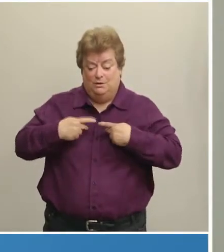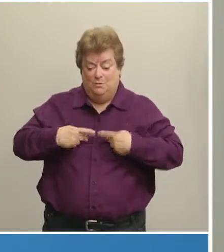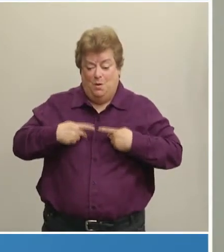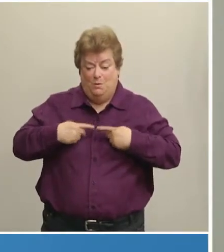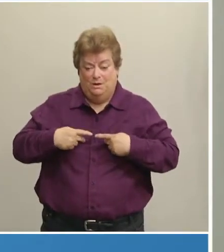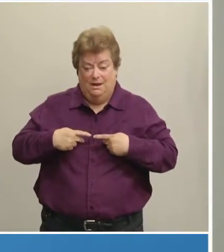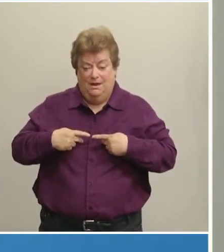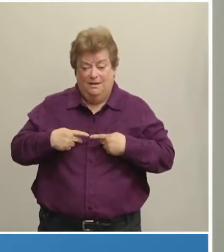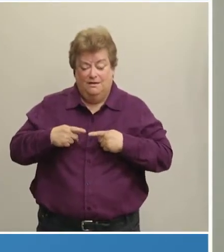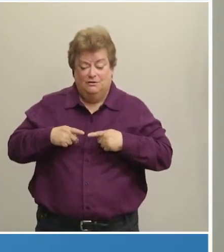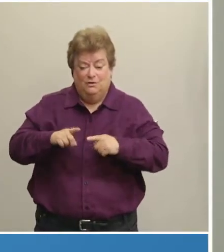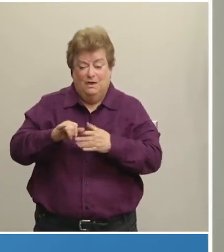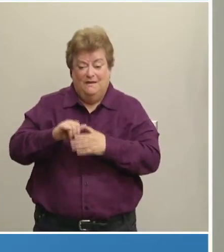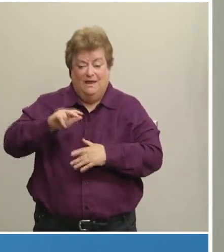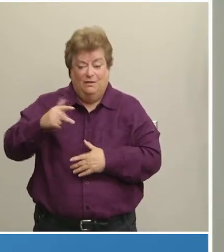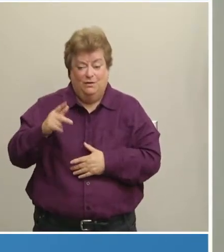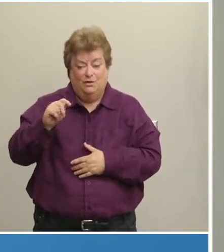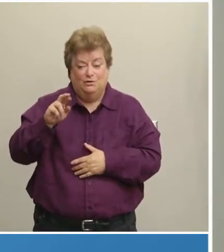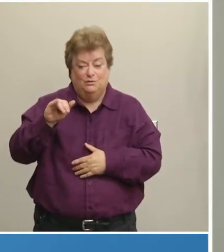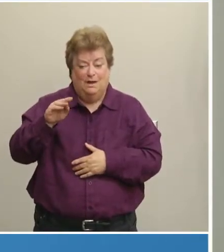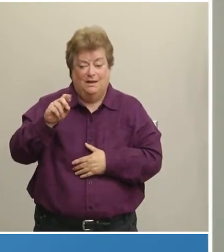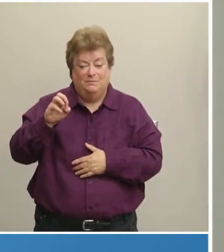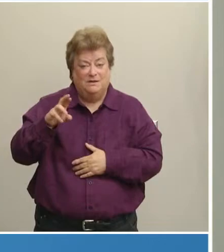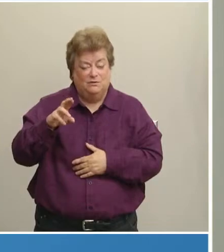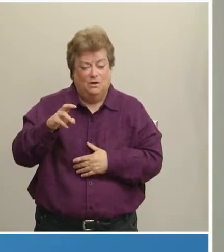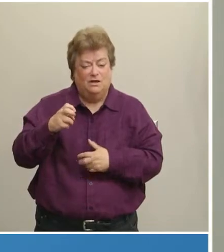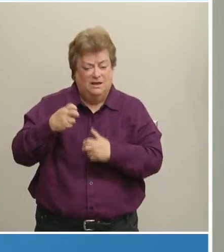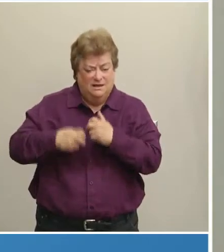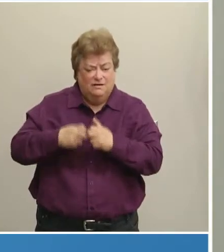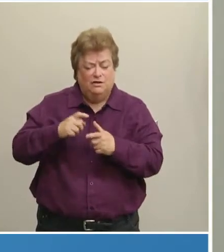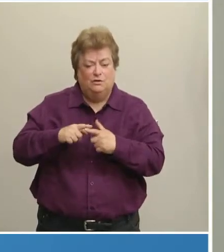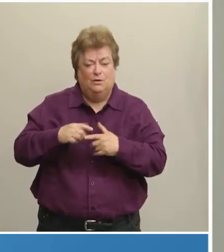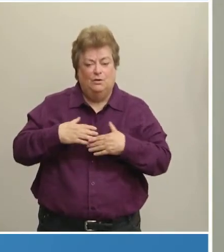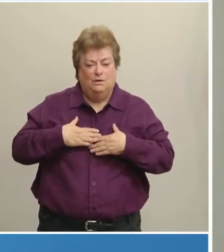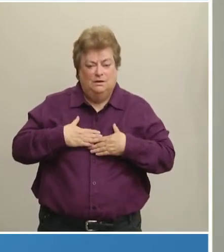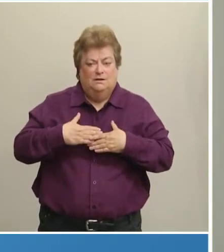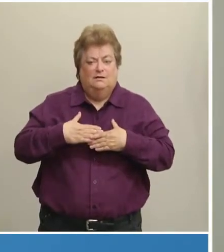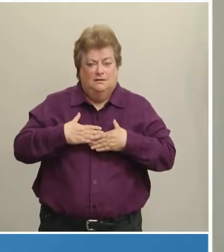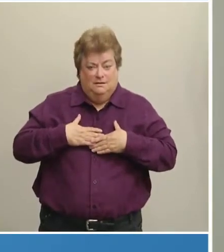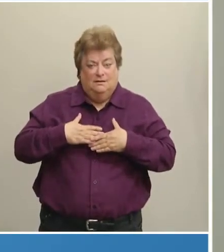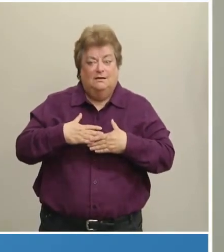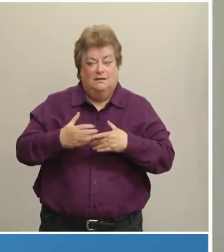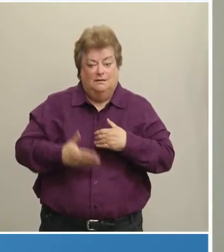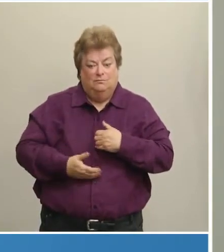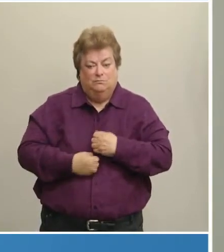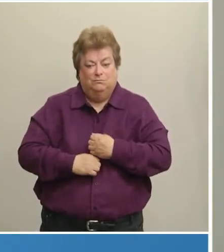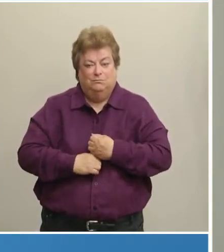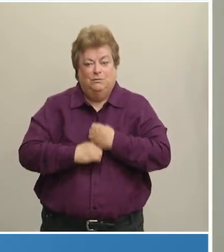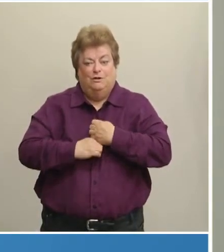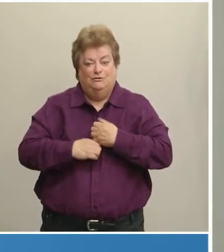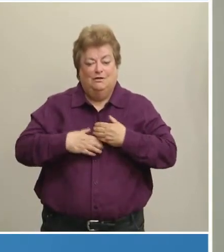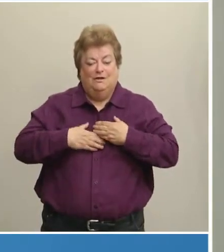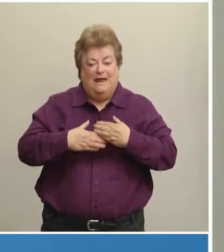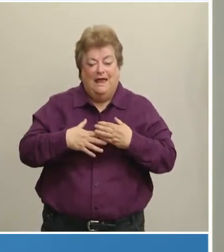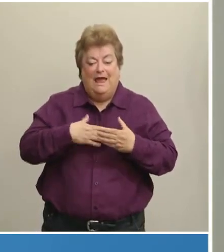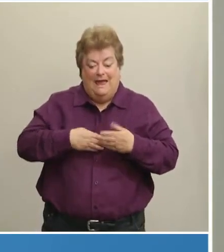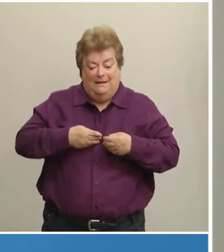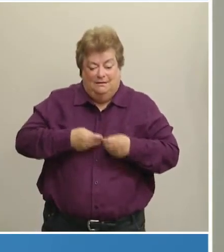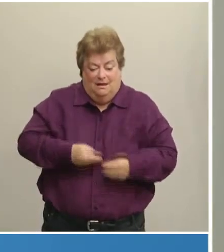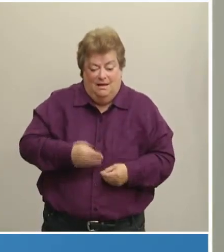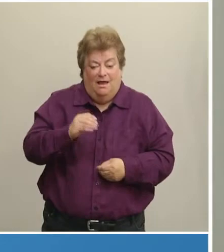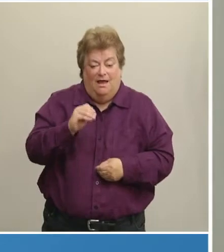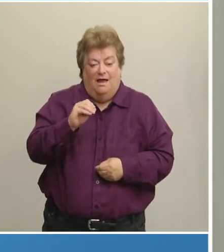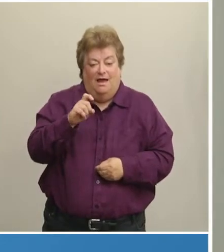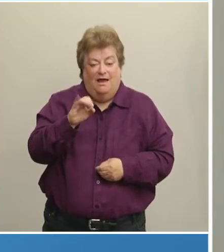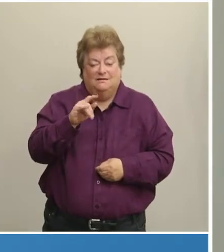can be very difficult to oxygenate them and to get enough oxygen to the baby. So